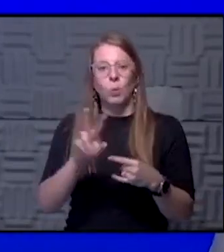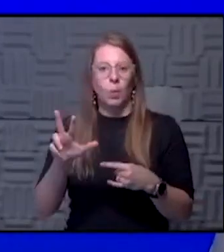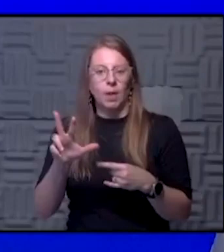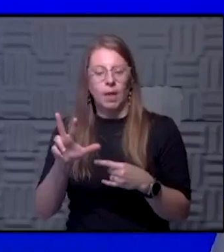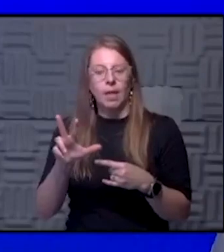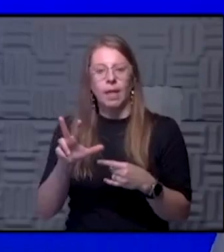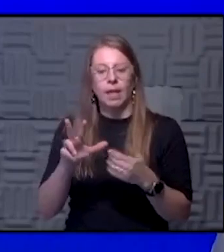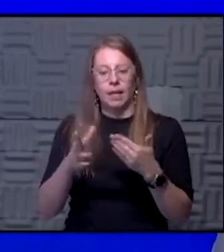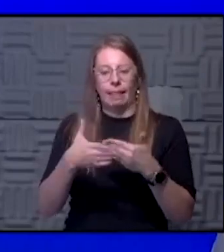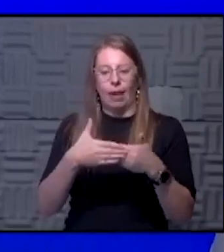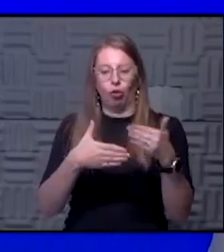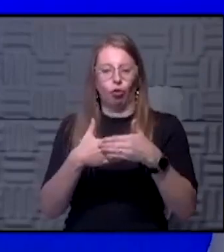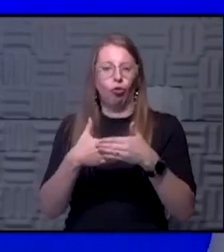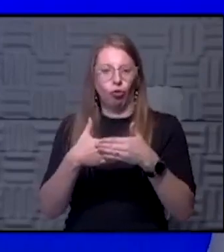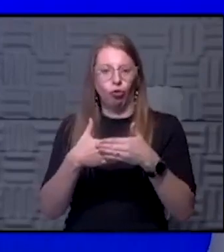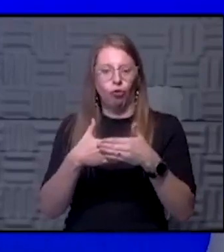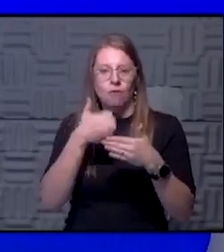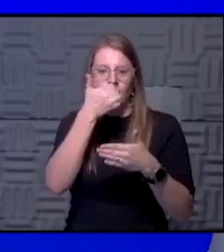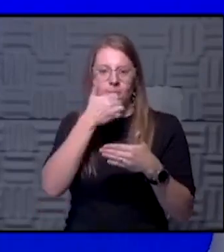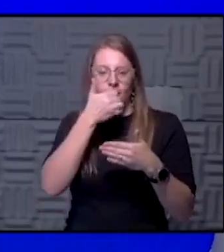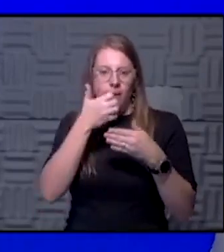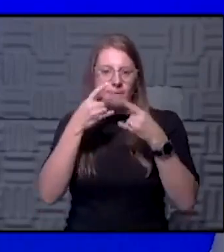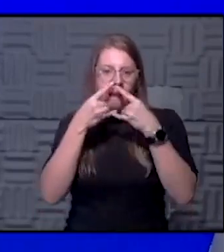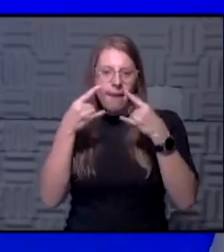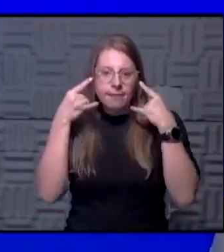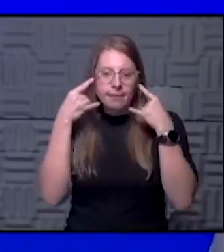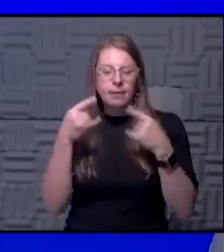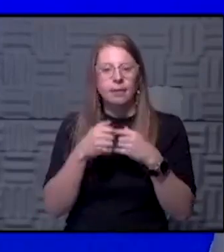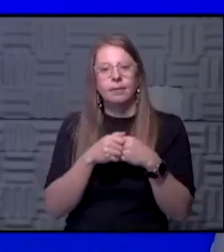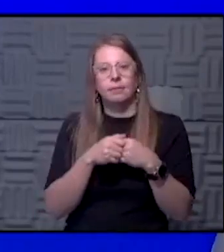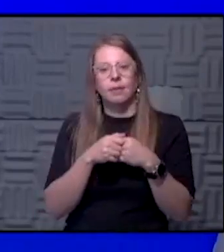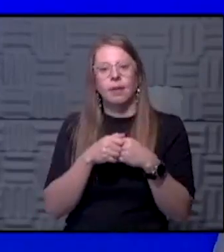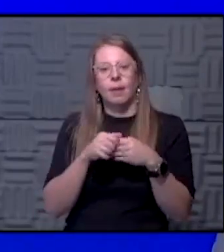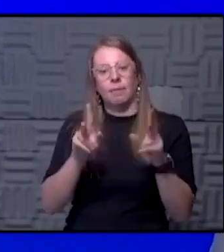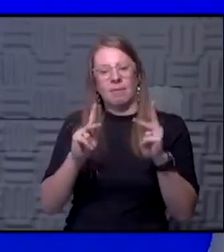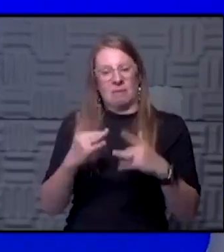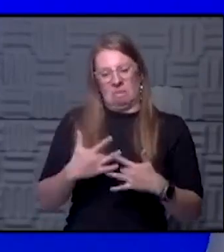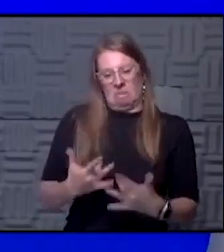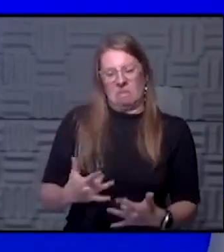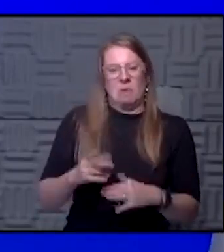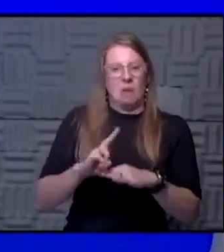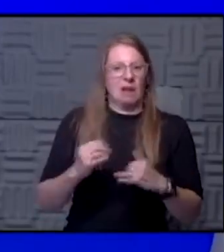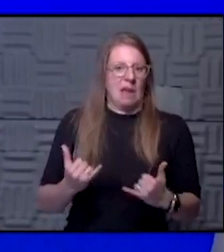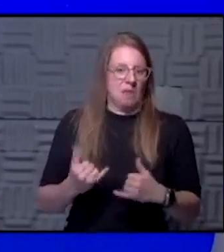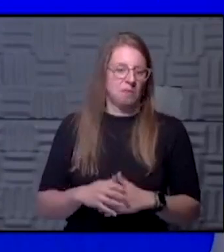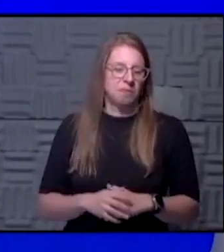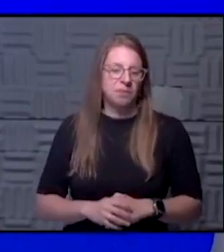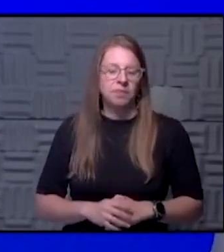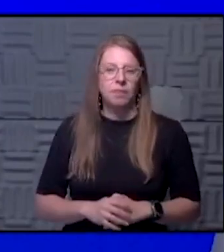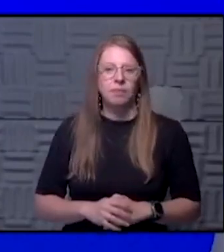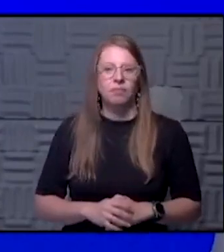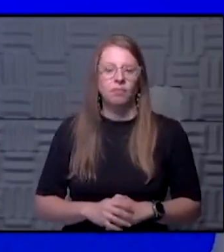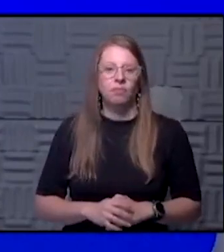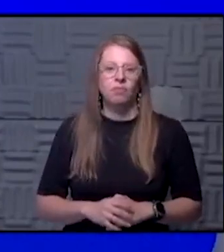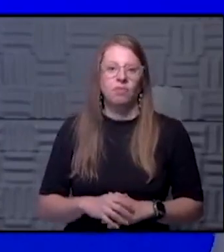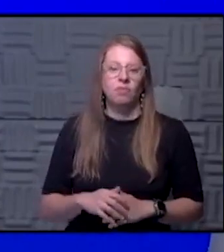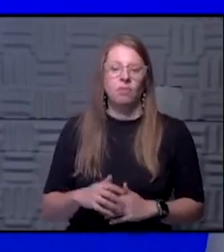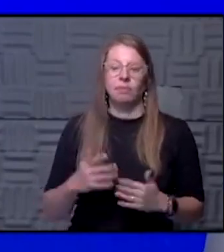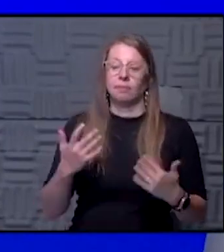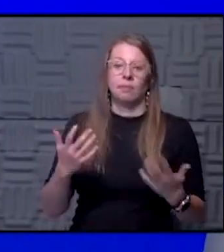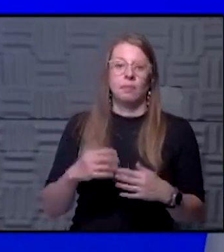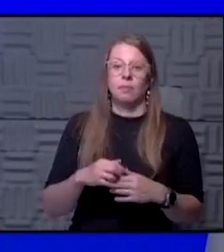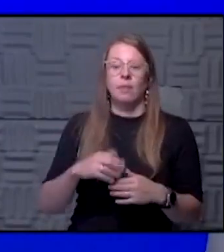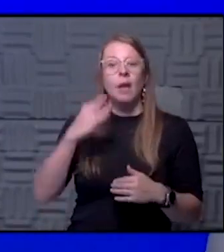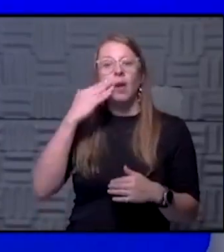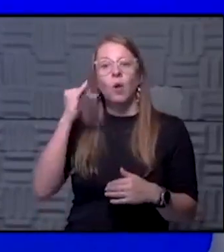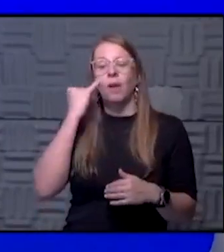3 layer cotton mask, something that most people are probably wearing. I think, I don't know that